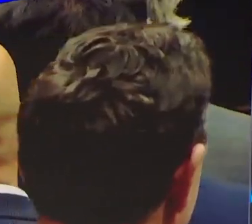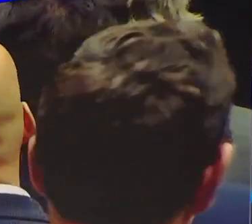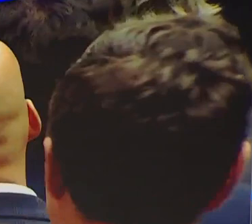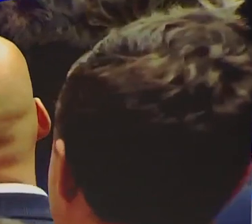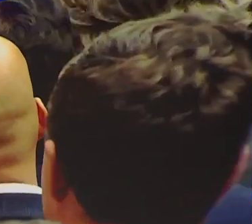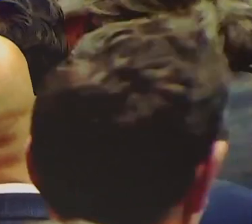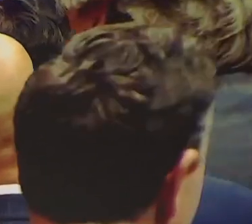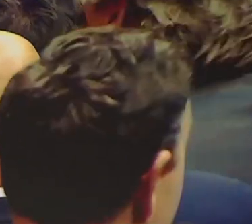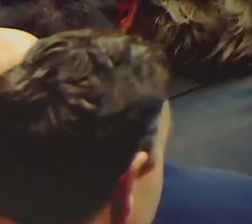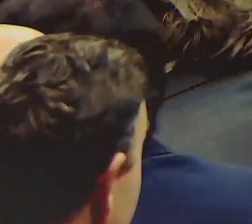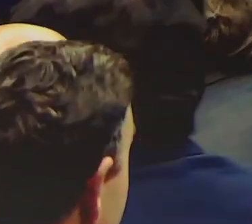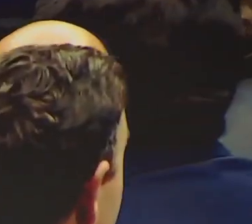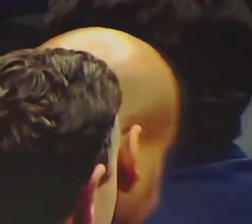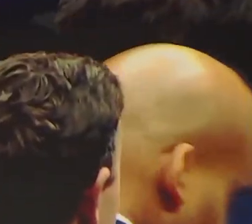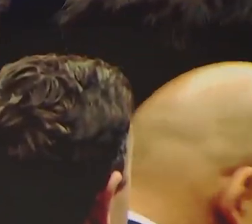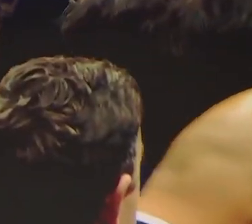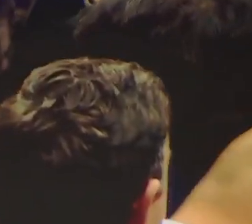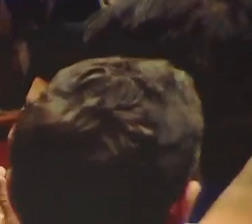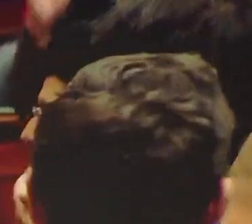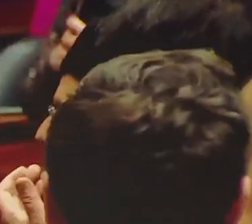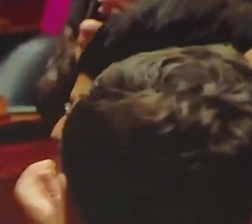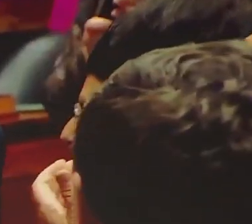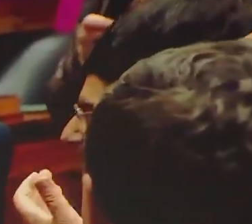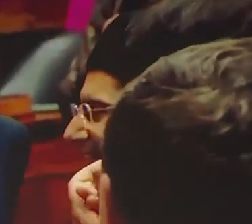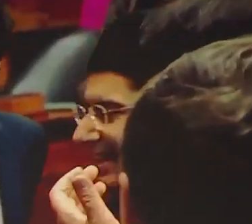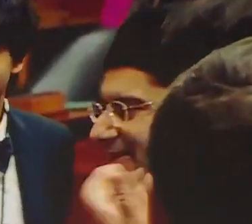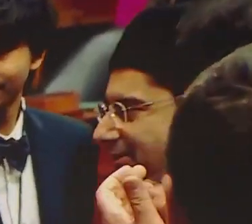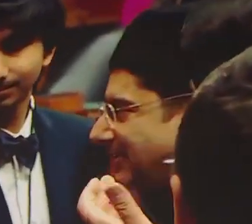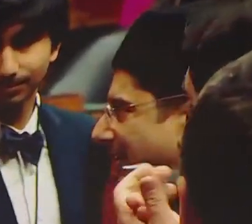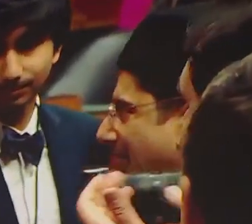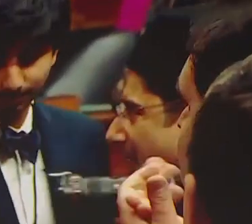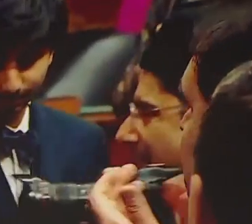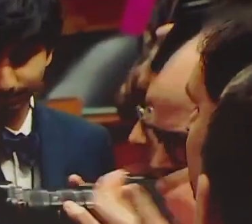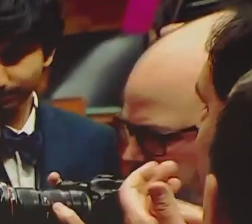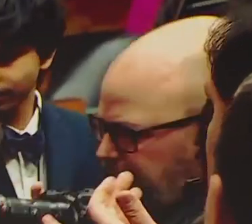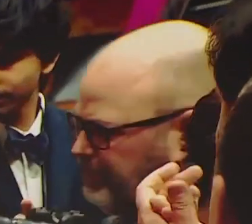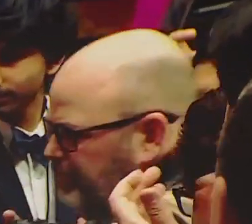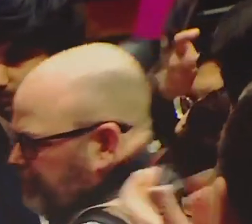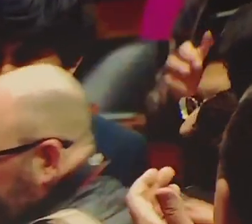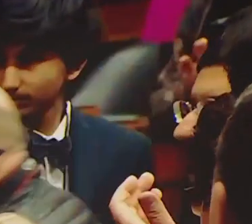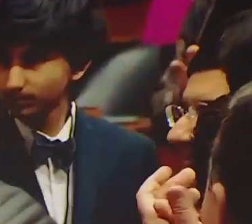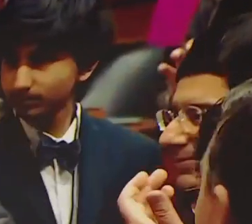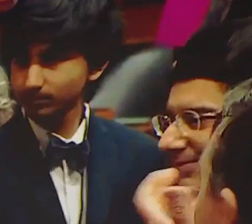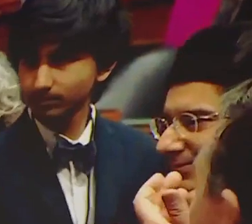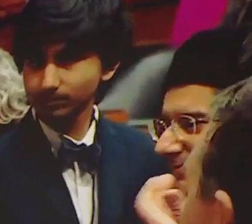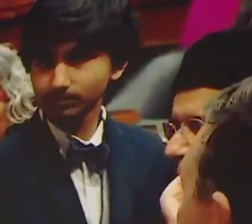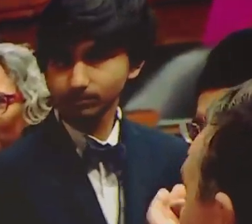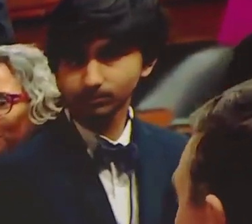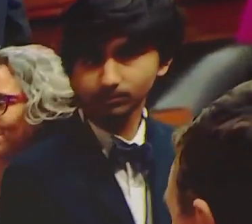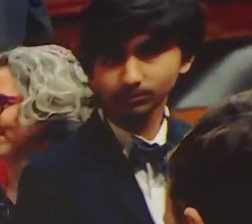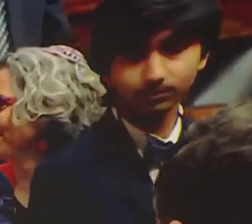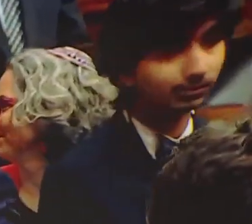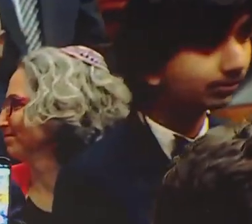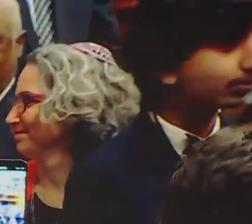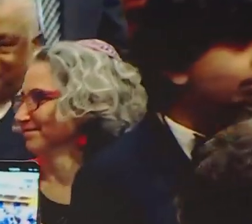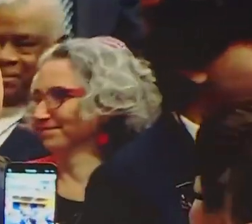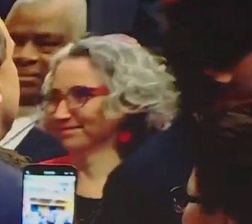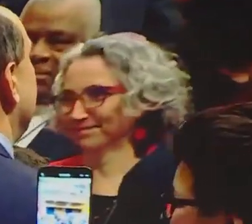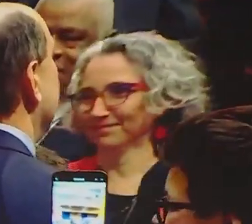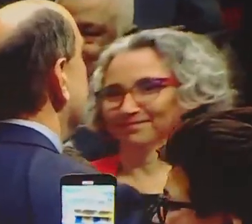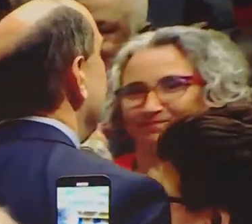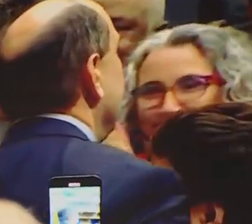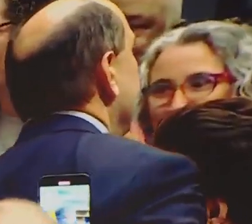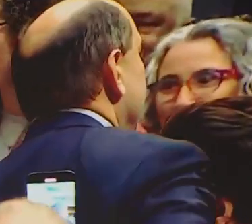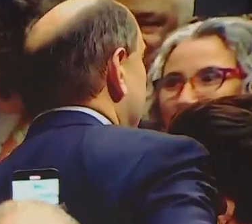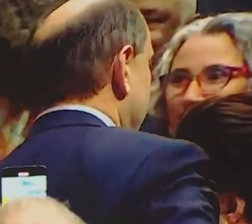the next, this will be Governor Healey's first State of the Commonwealth. The governor is set to speak for about 45 minutes. After that, be sure to